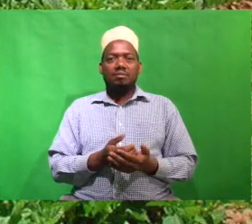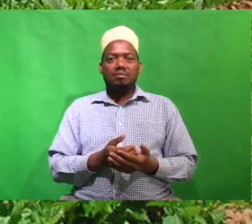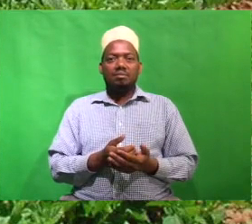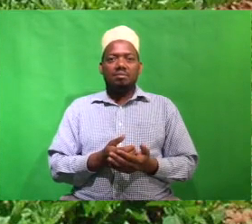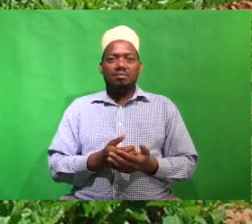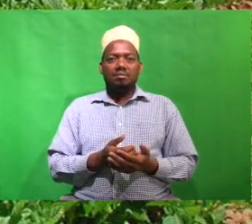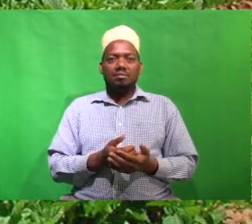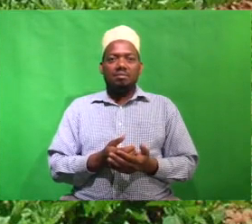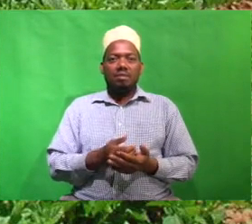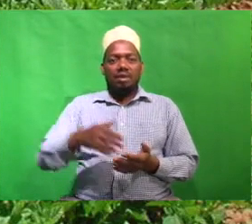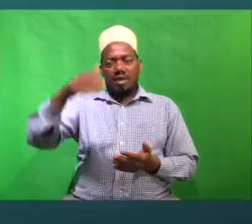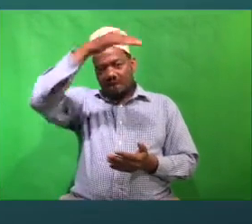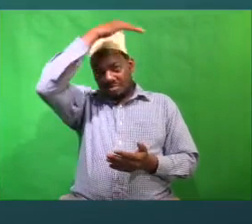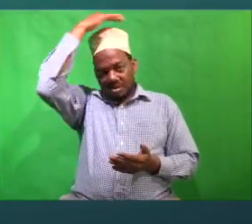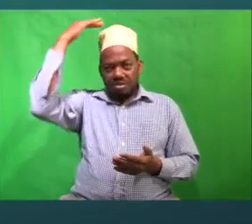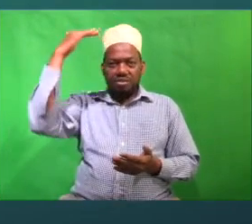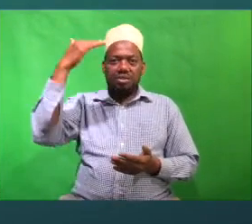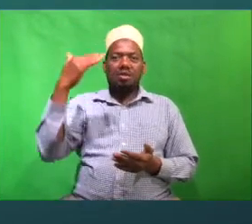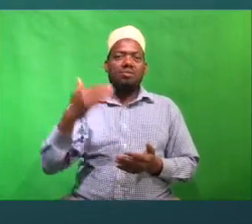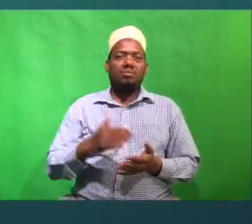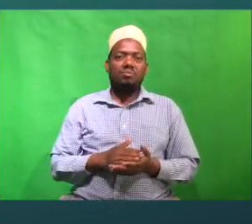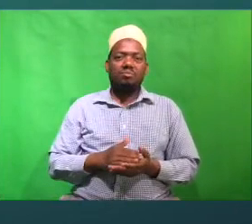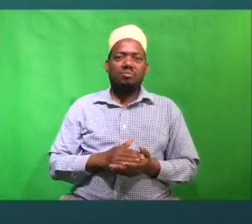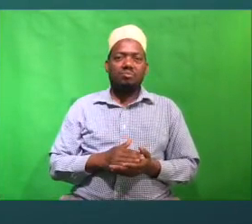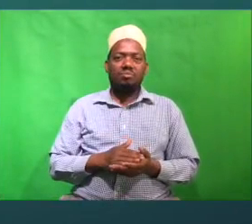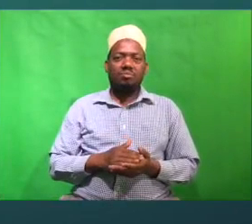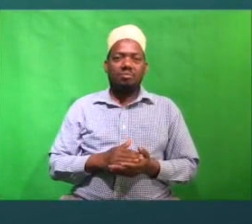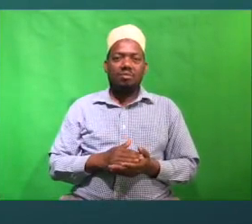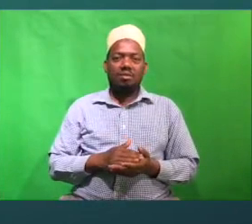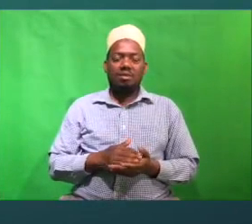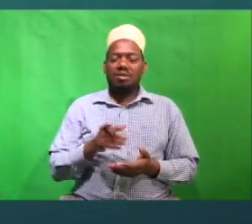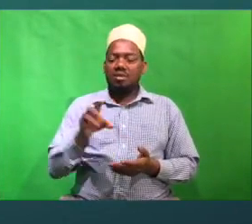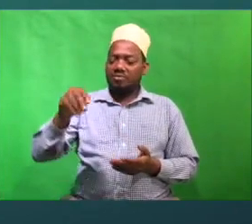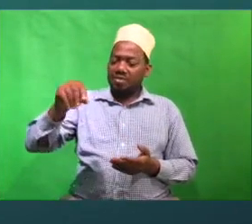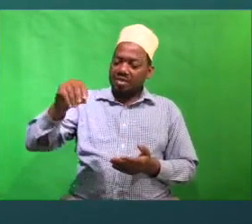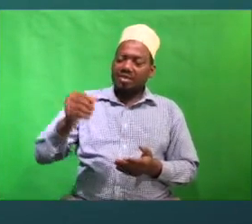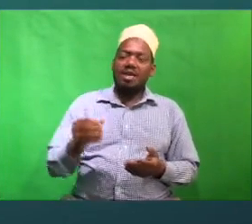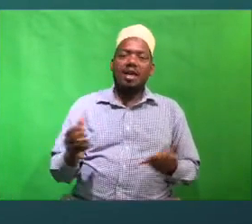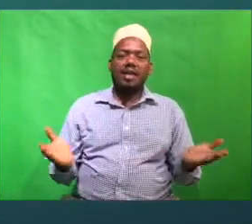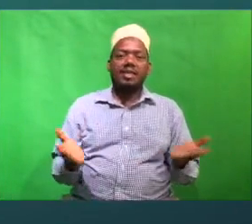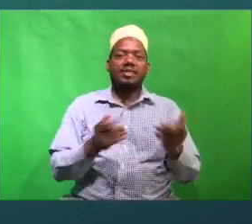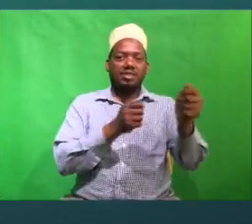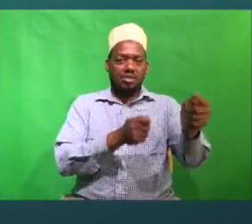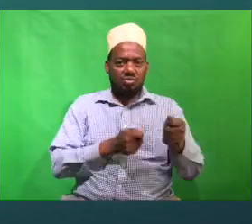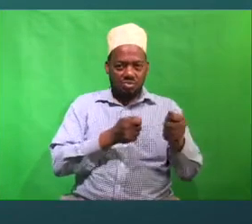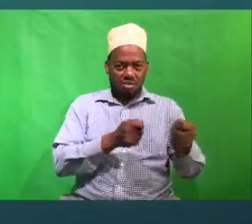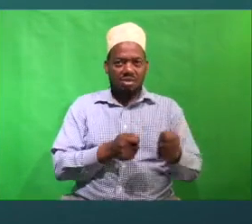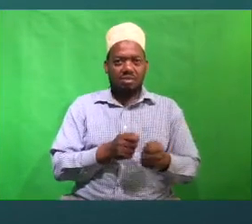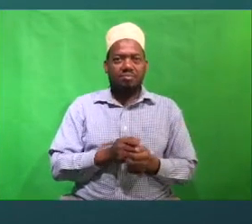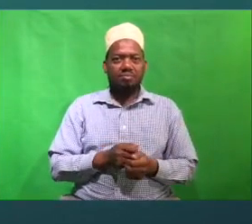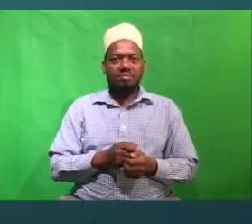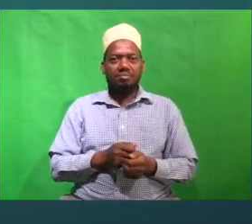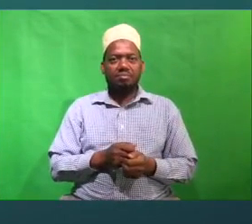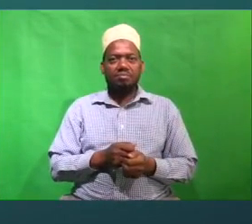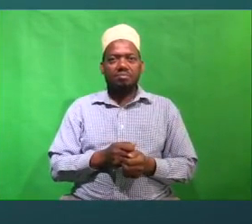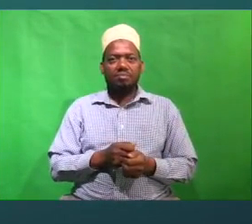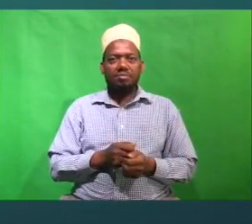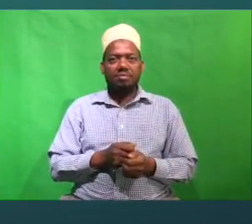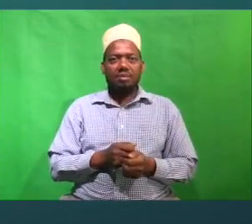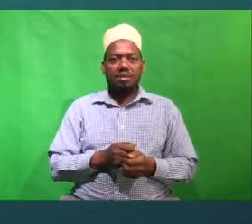plain. Mountain Kilimanjaro is volcanic soil and the coastal plain also have fertile soil, and the Lake Victoria